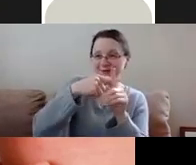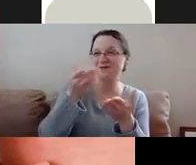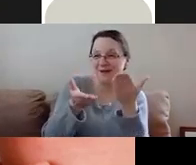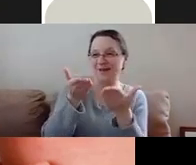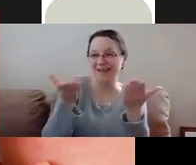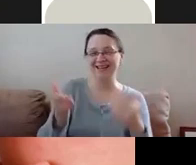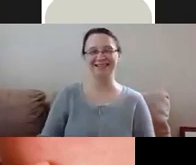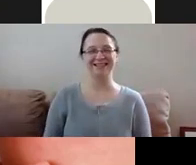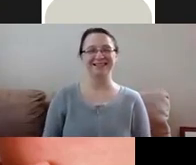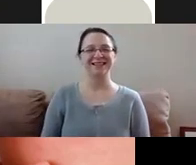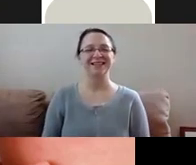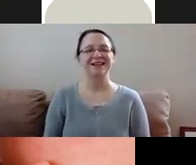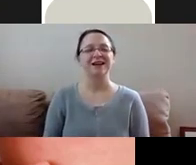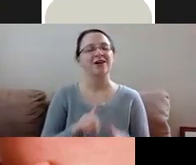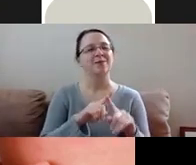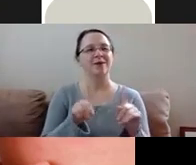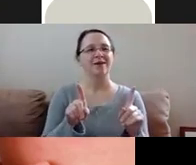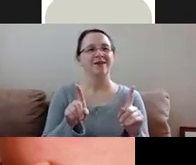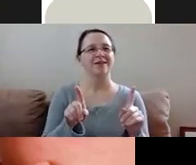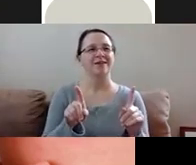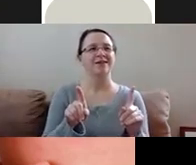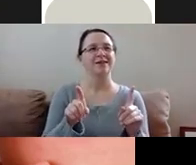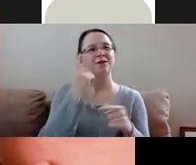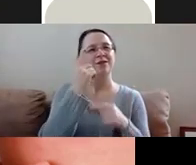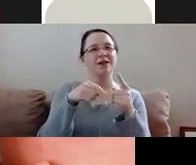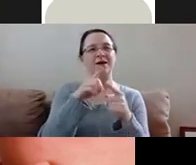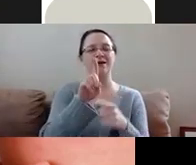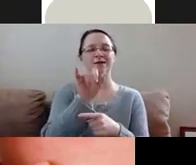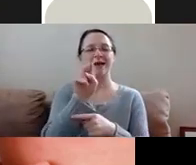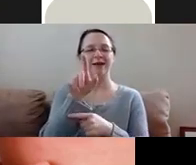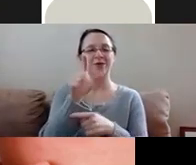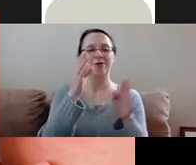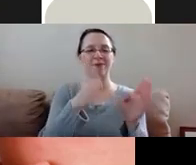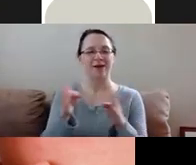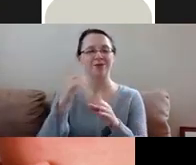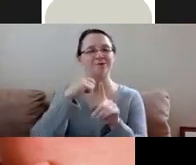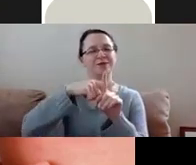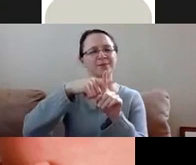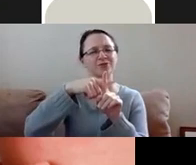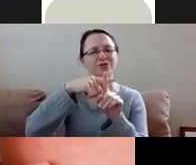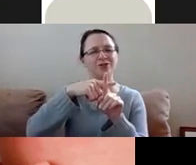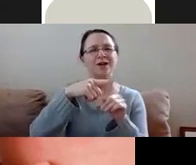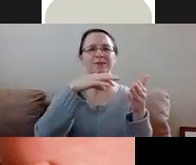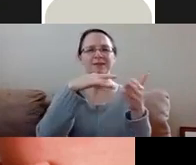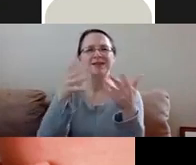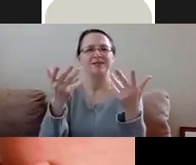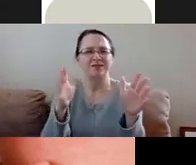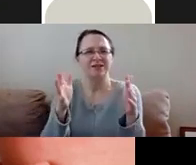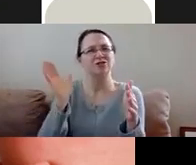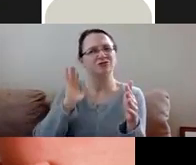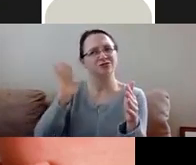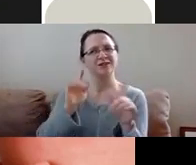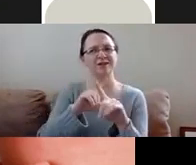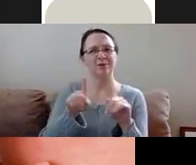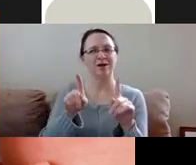people like know very well like diurnal patterns in temperature. You know, I'm sure there studies been done, but you can imagine that, you know, even